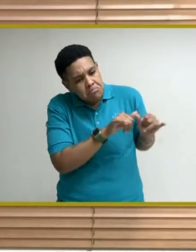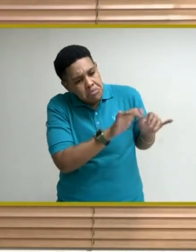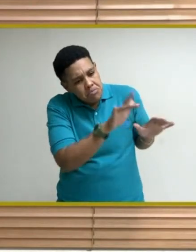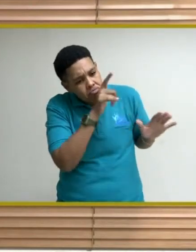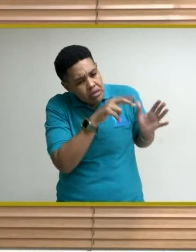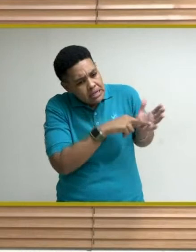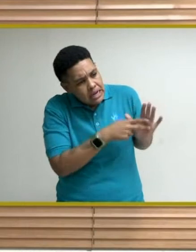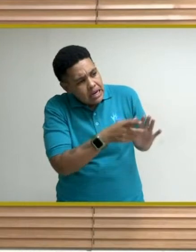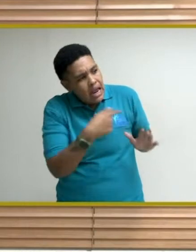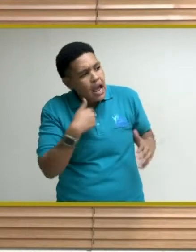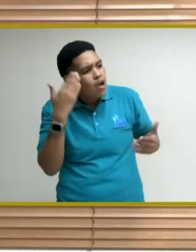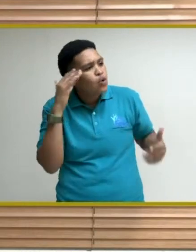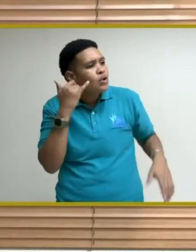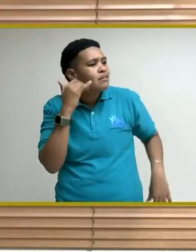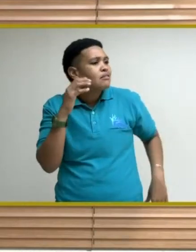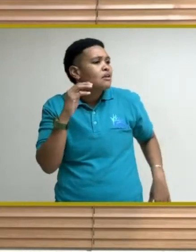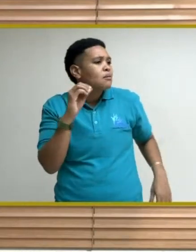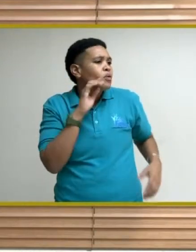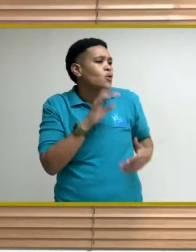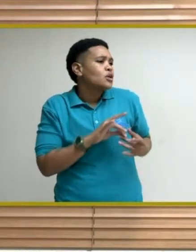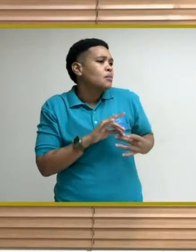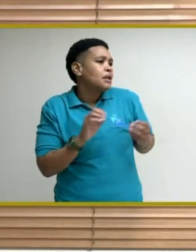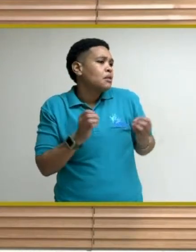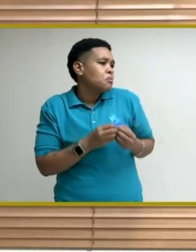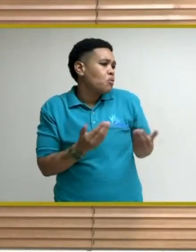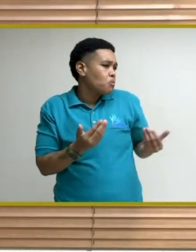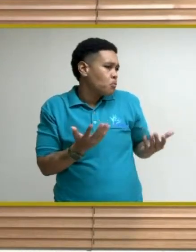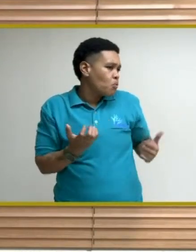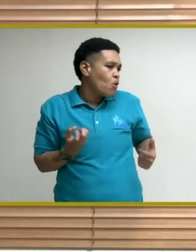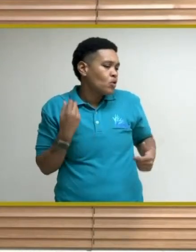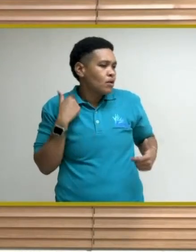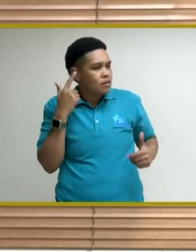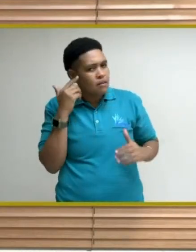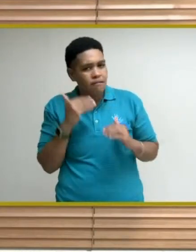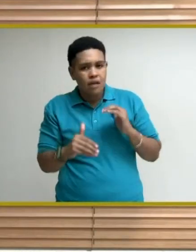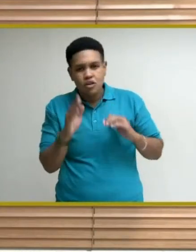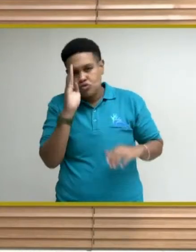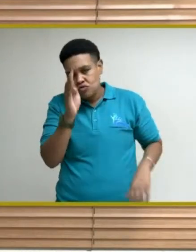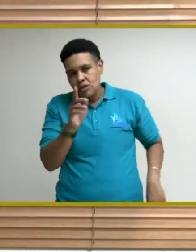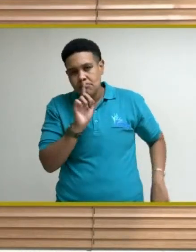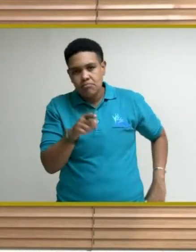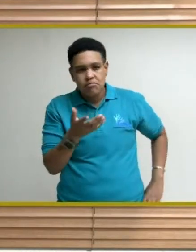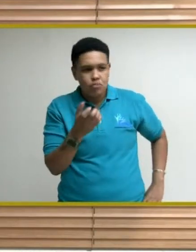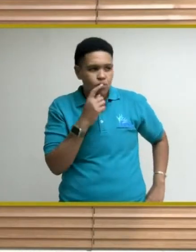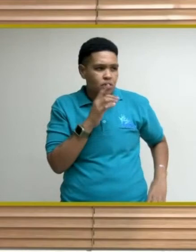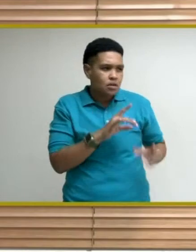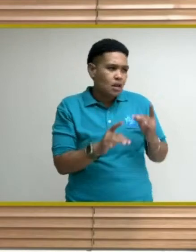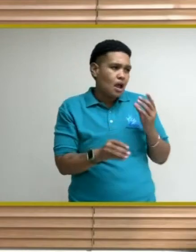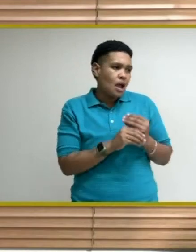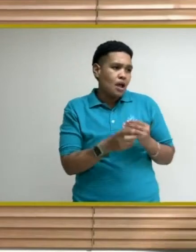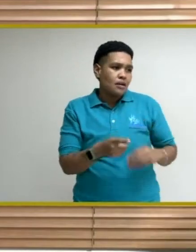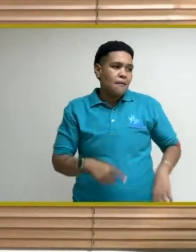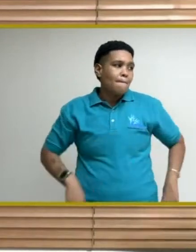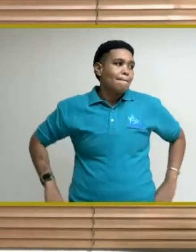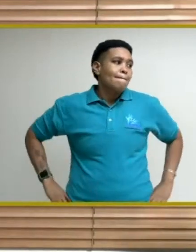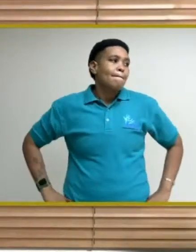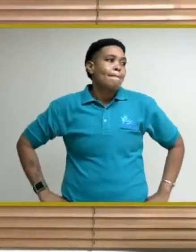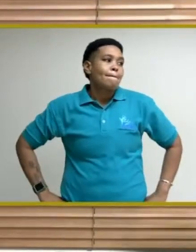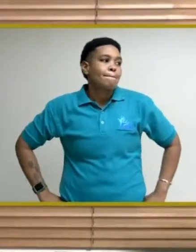say yes. I don't know if the CMO wants to comment any further on that, but I think that's fairly straightforward. You want to add anything to that?